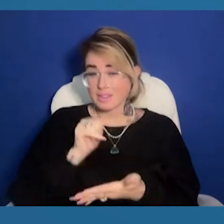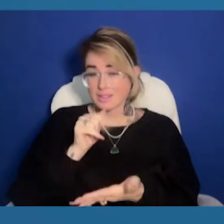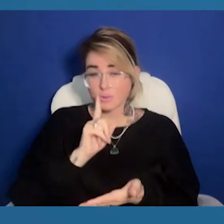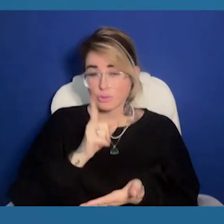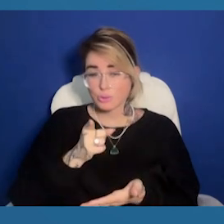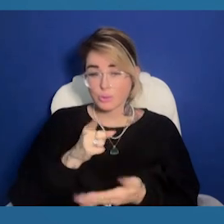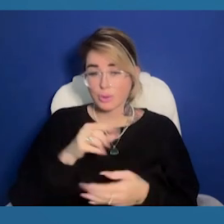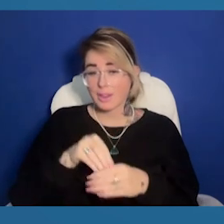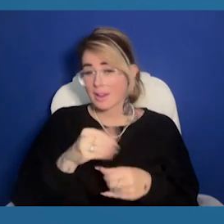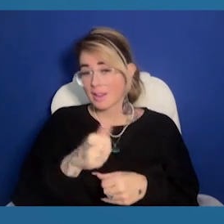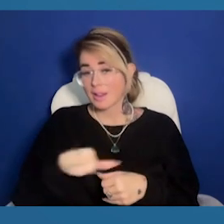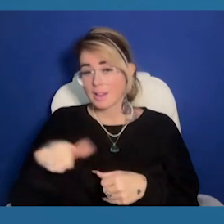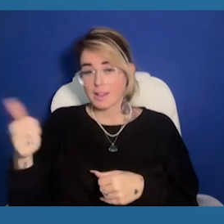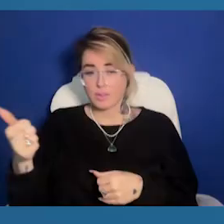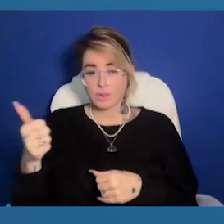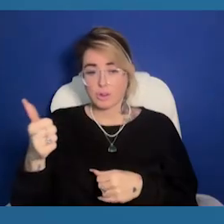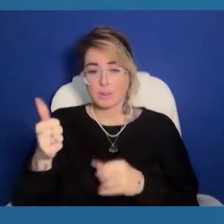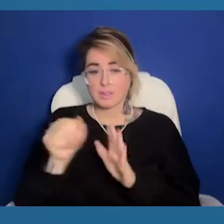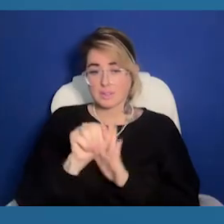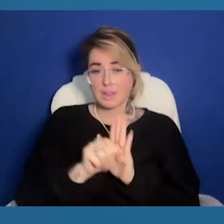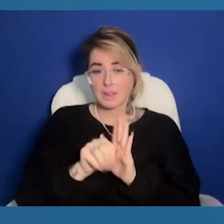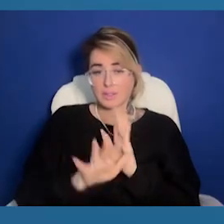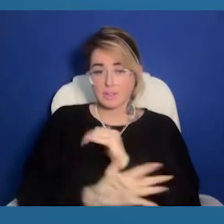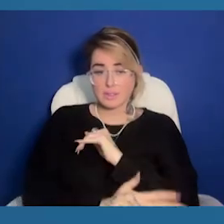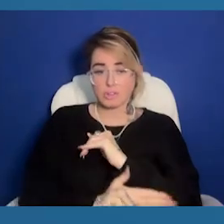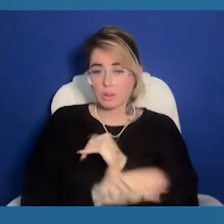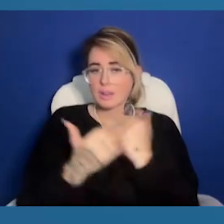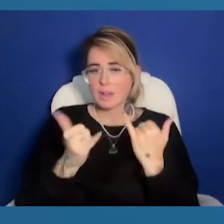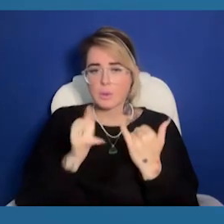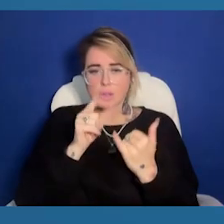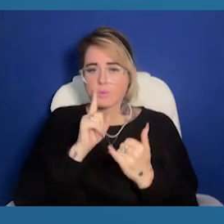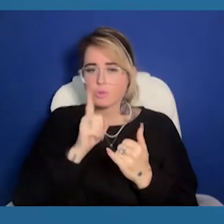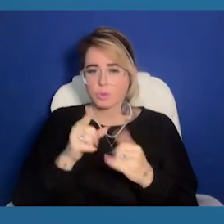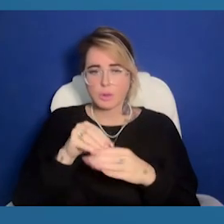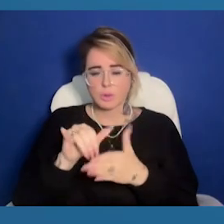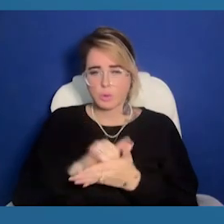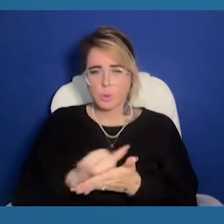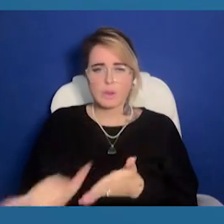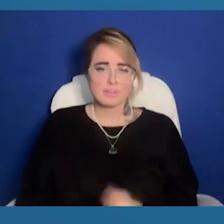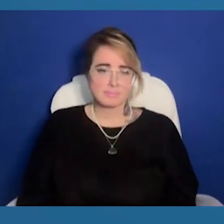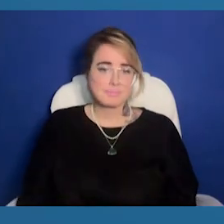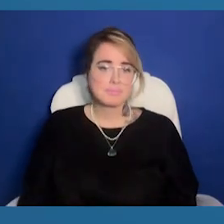in any other state in this country, and now it's not true in New York.